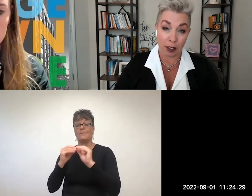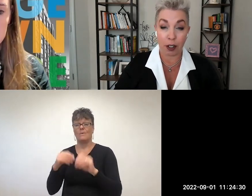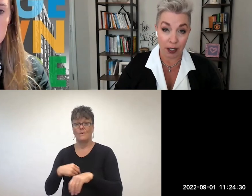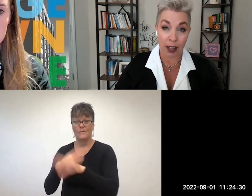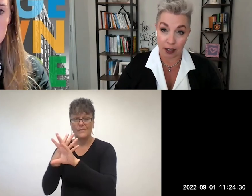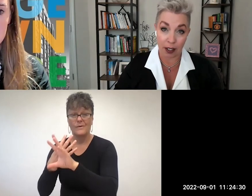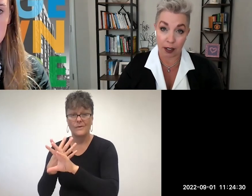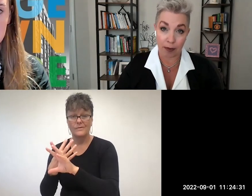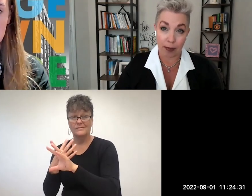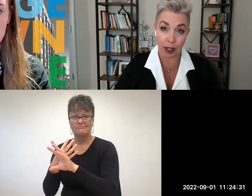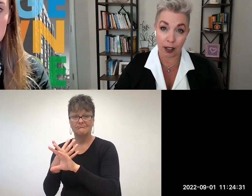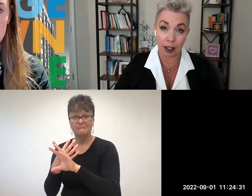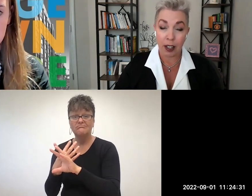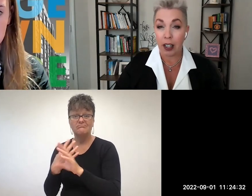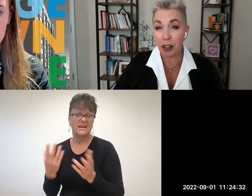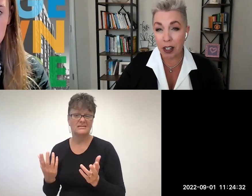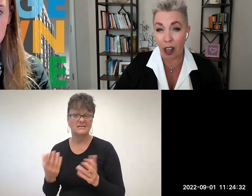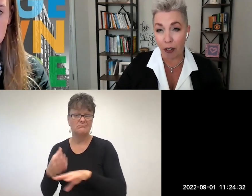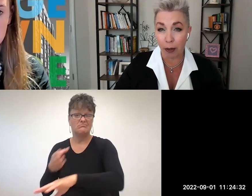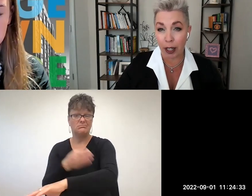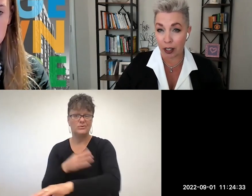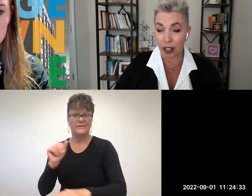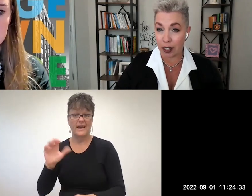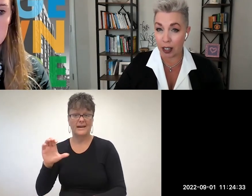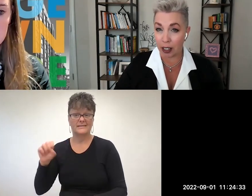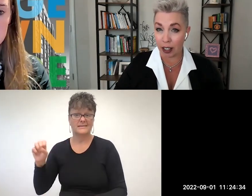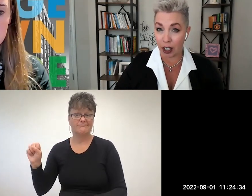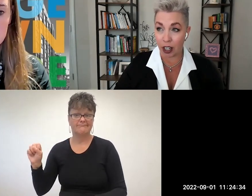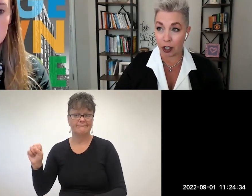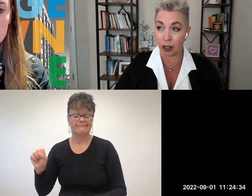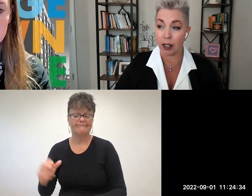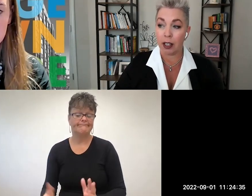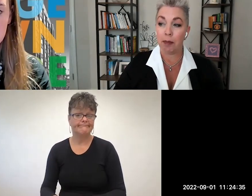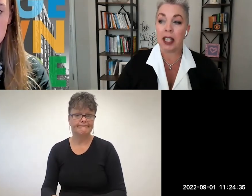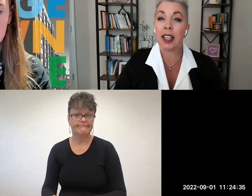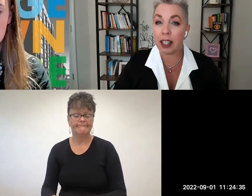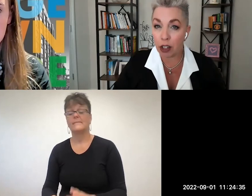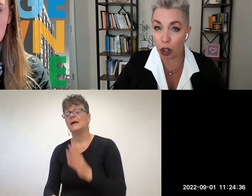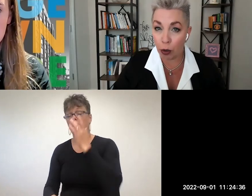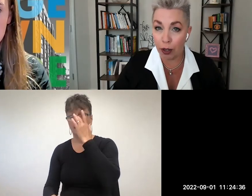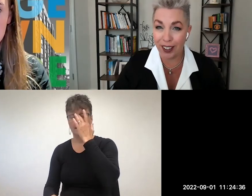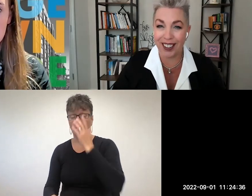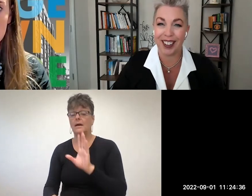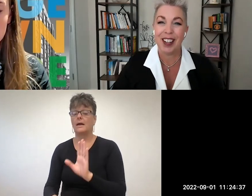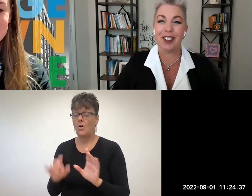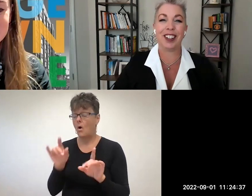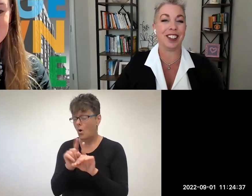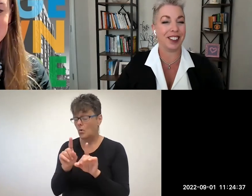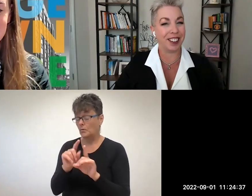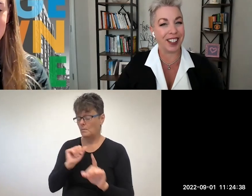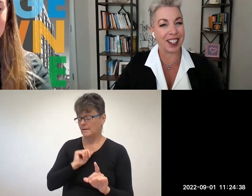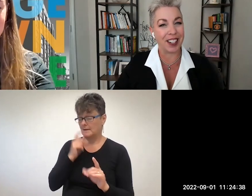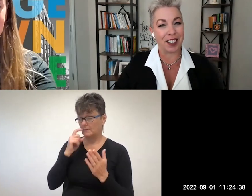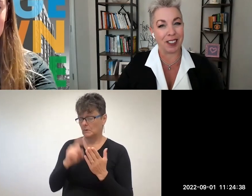opportunities increases access. And here's another direction that I see higher education beginning to go. We're